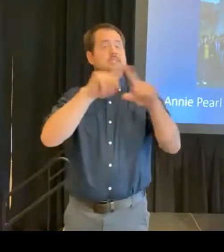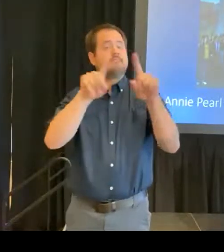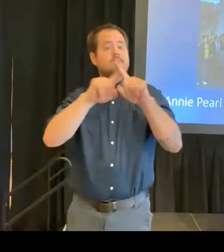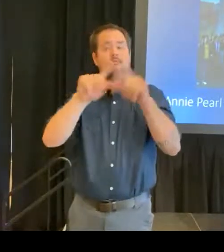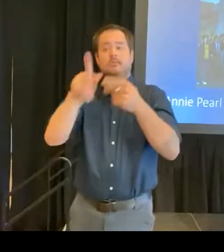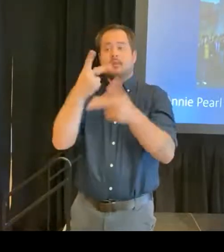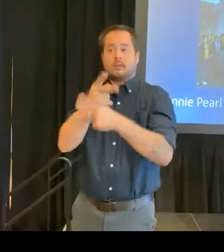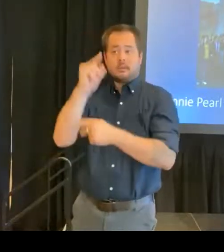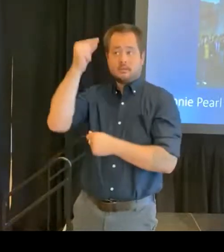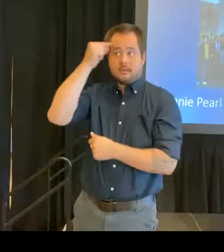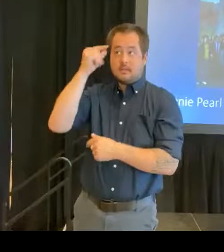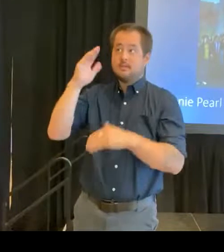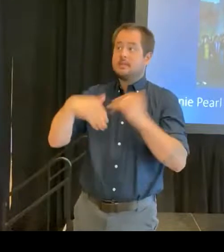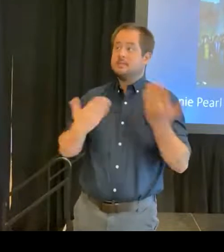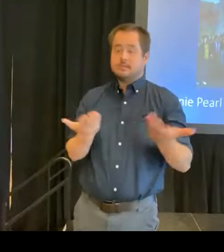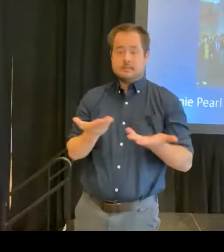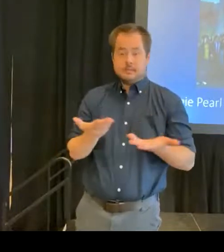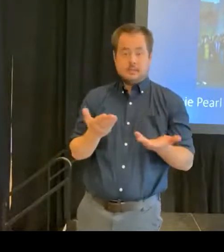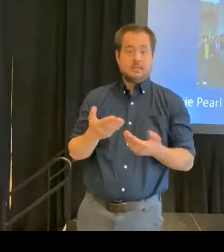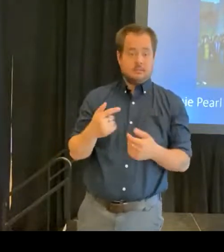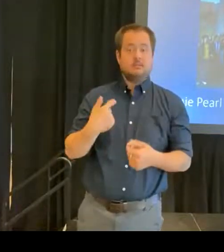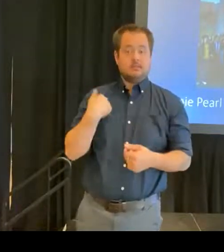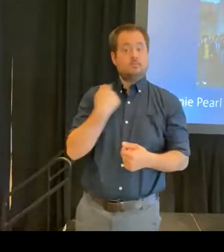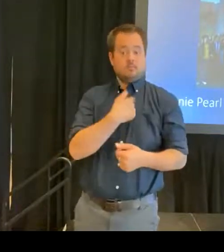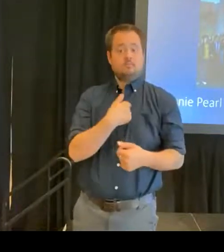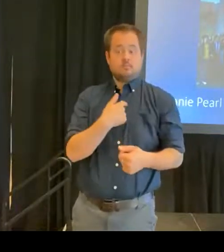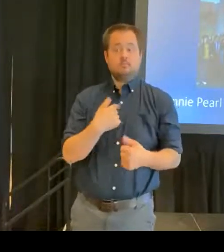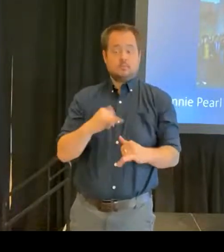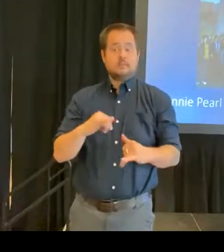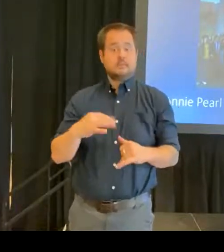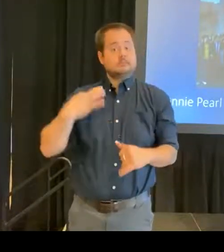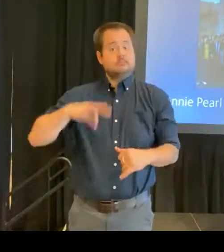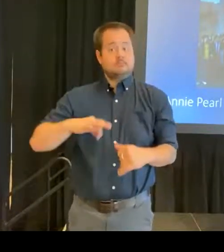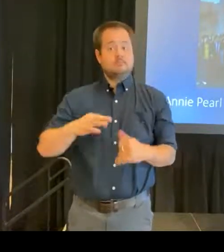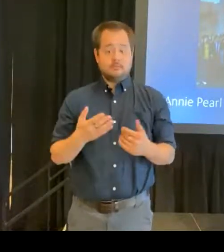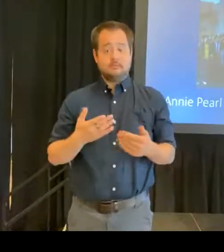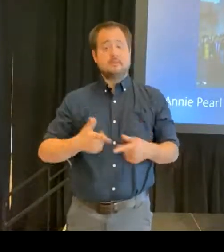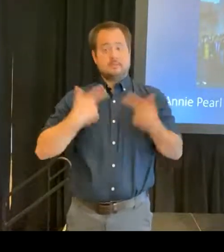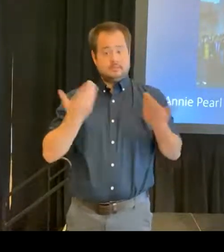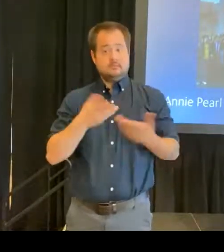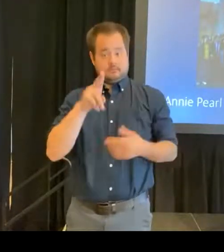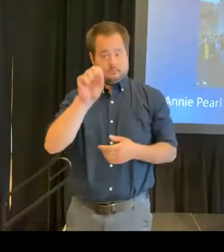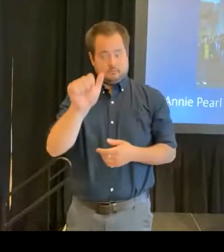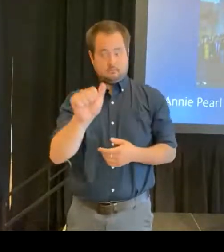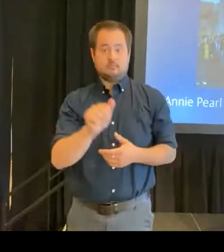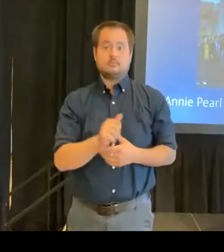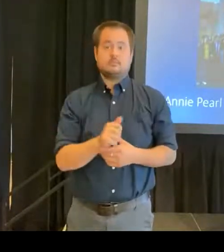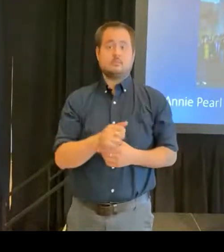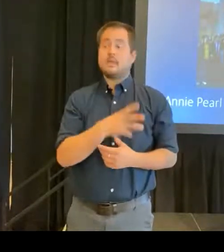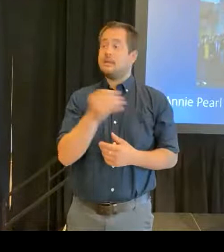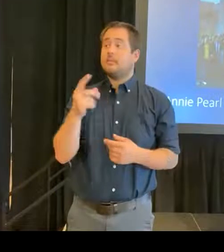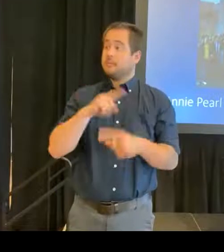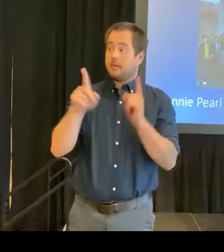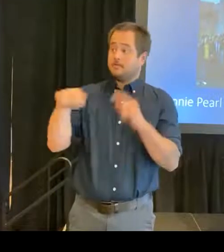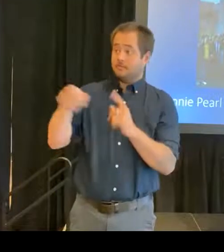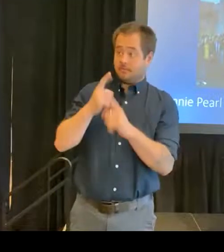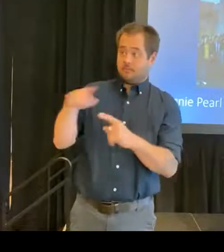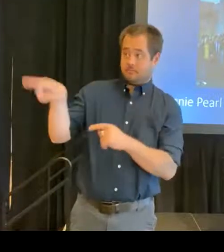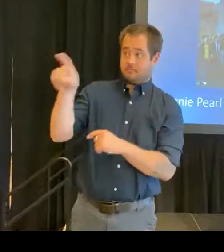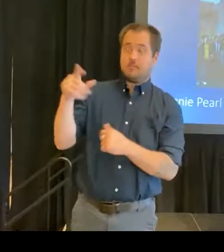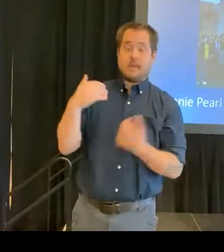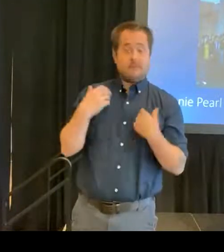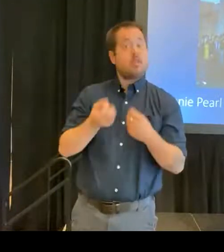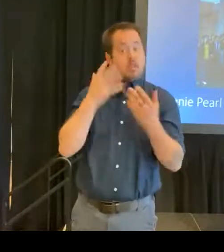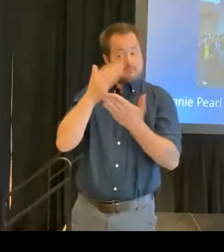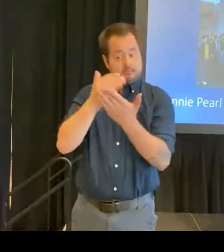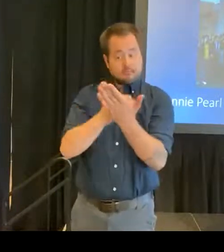than the ones that we have the privilege of living in the United States. And there are lots of lessons to learn from it. And this